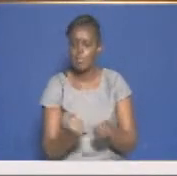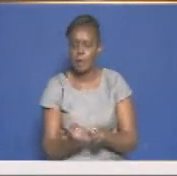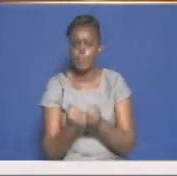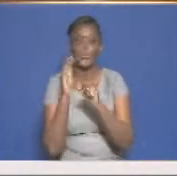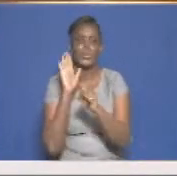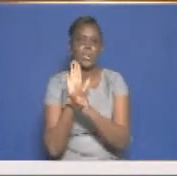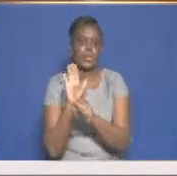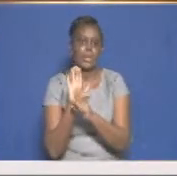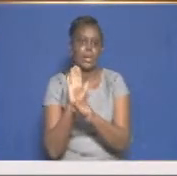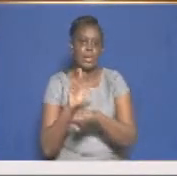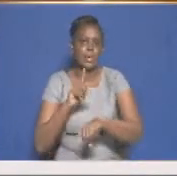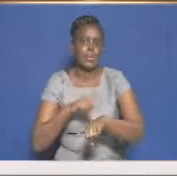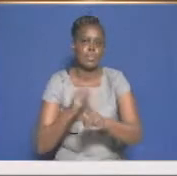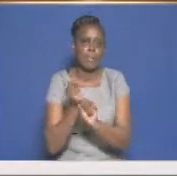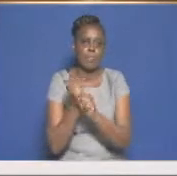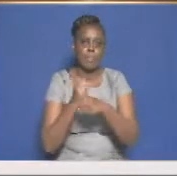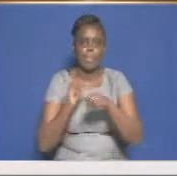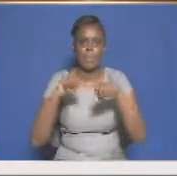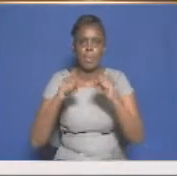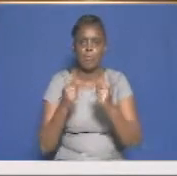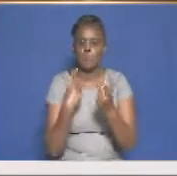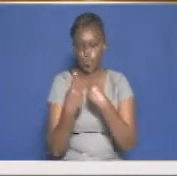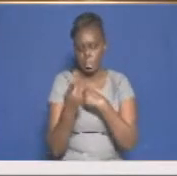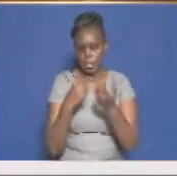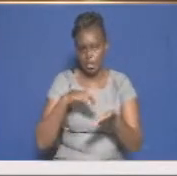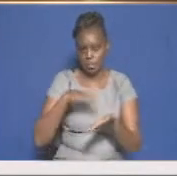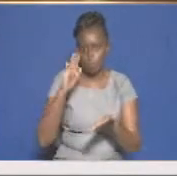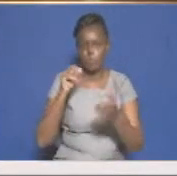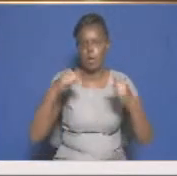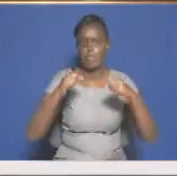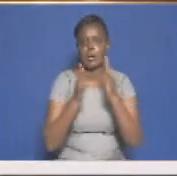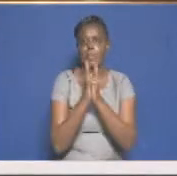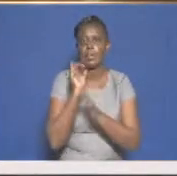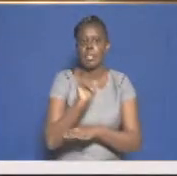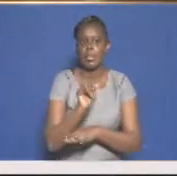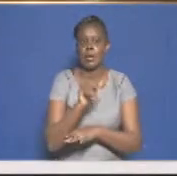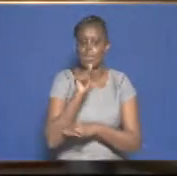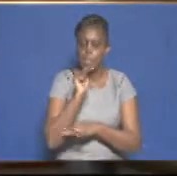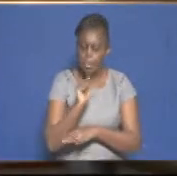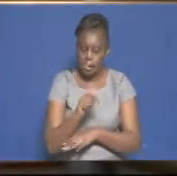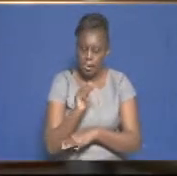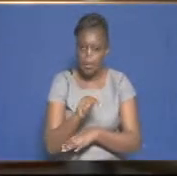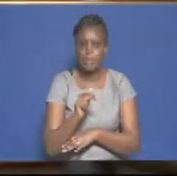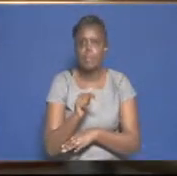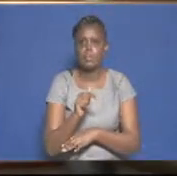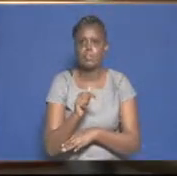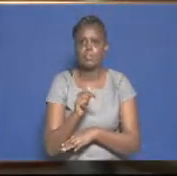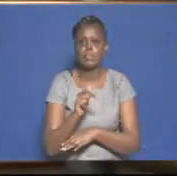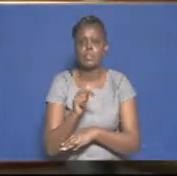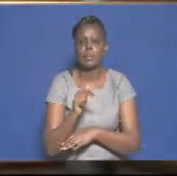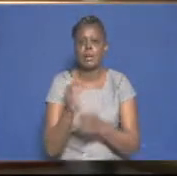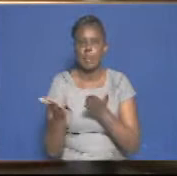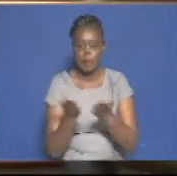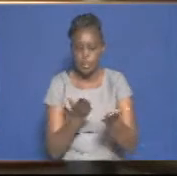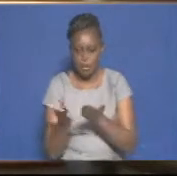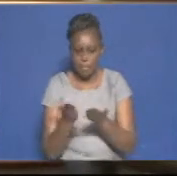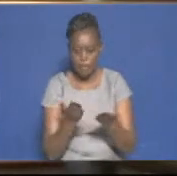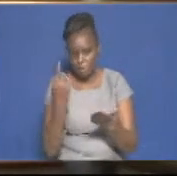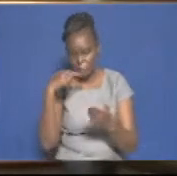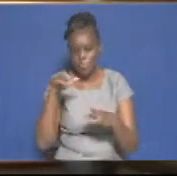we met and we were able to discuss and agree that this is supposed to be for facilities and services for